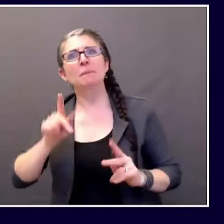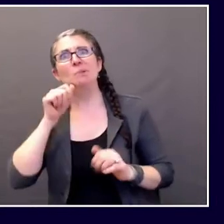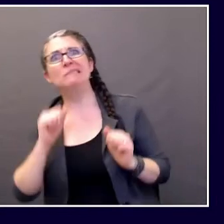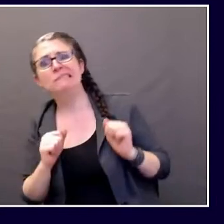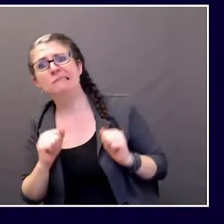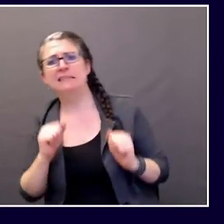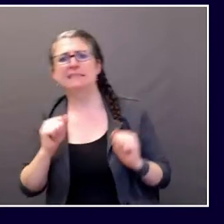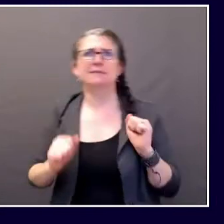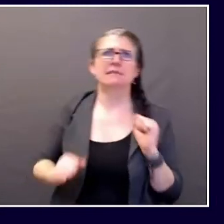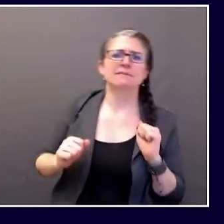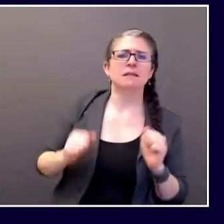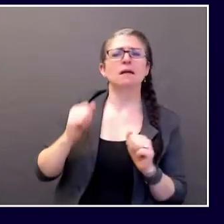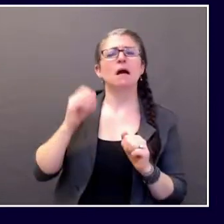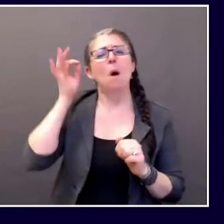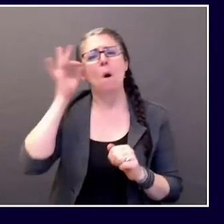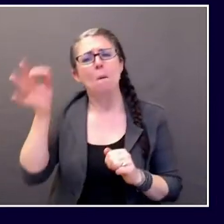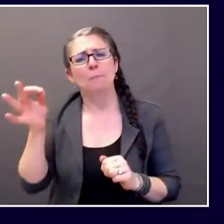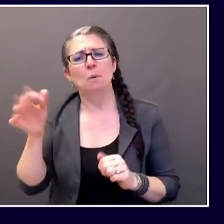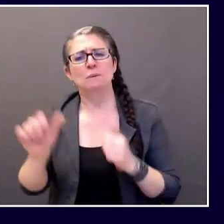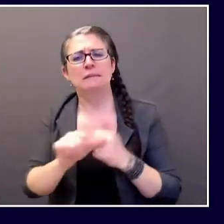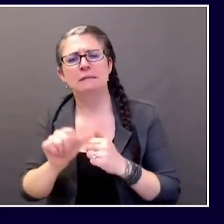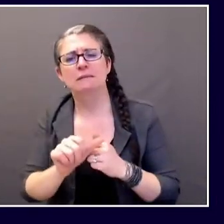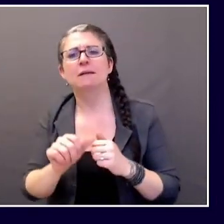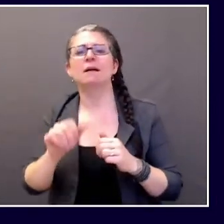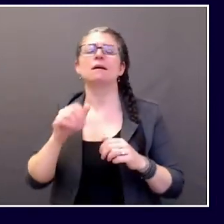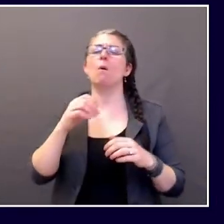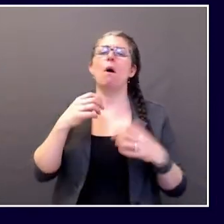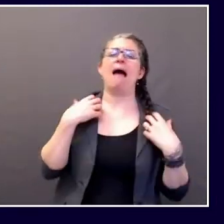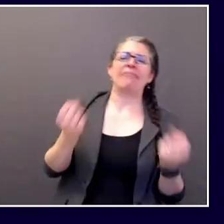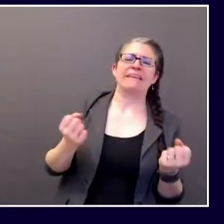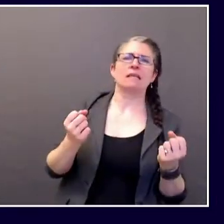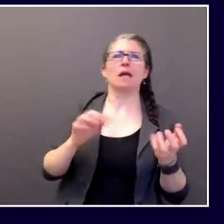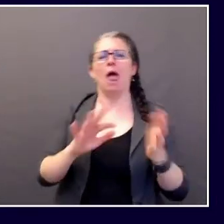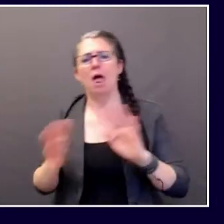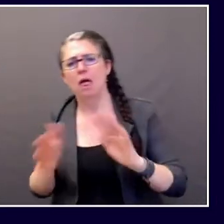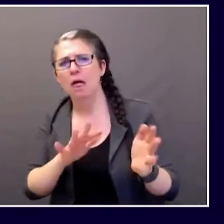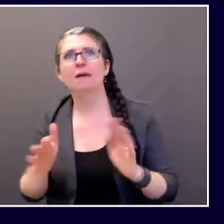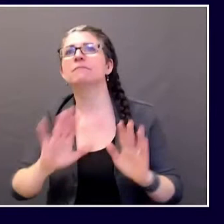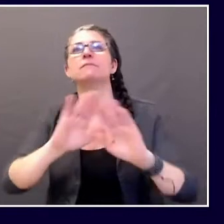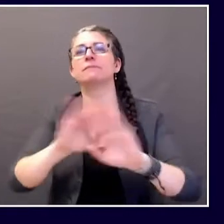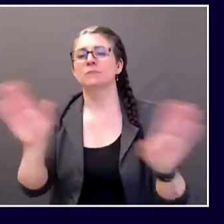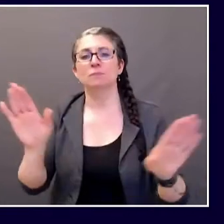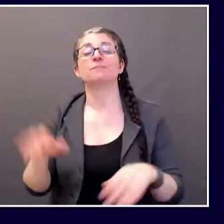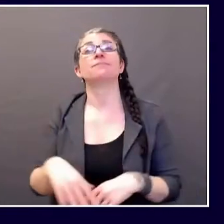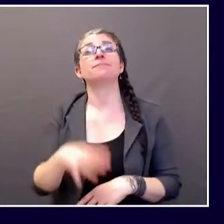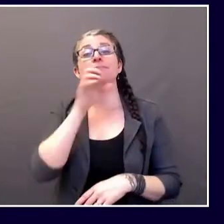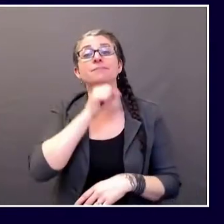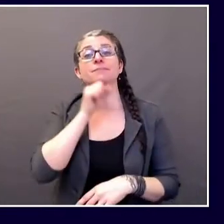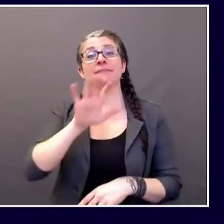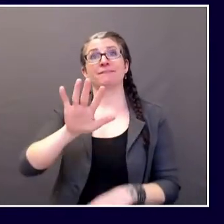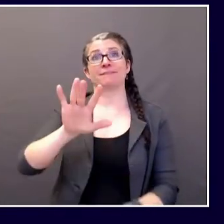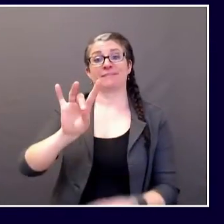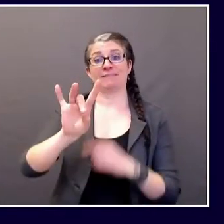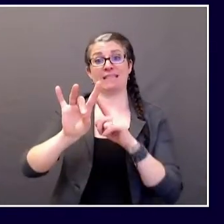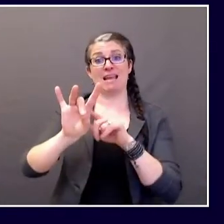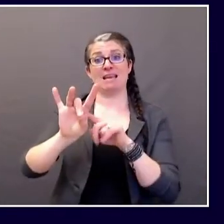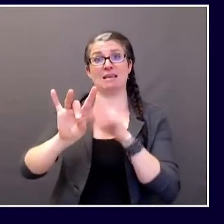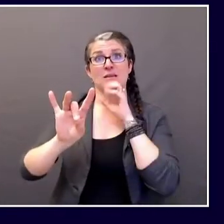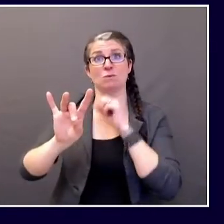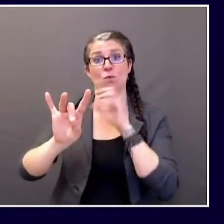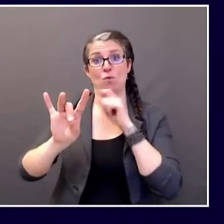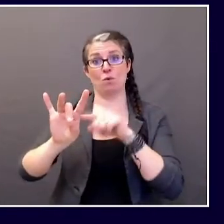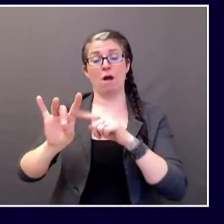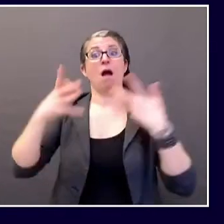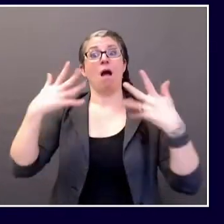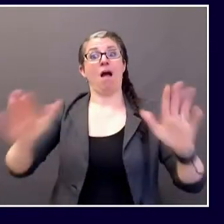margins where there may be someone who is 58 years old with multiple medical conditions who is at a higher risk than someone 61